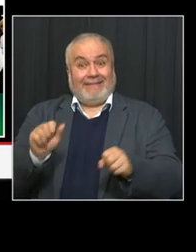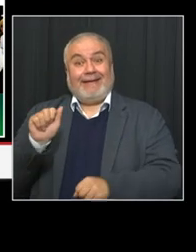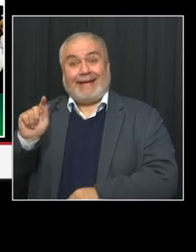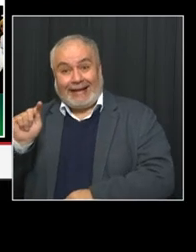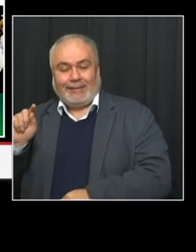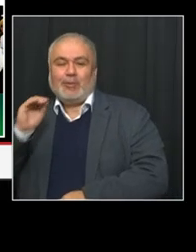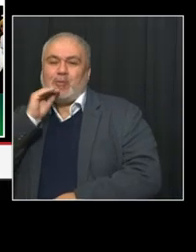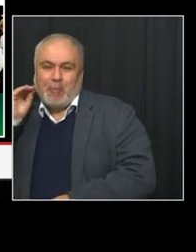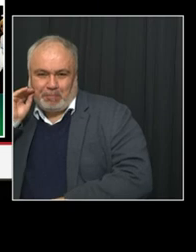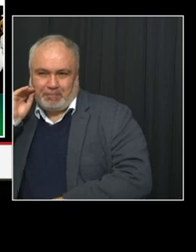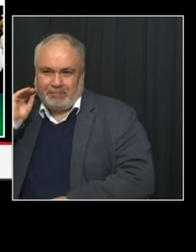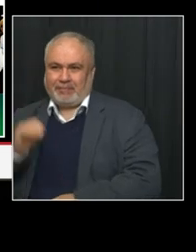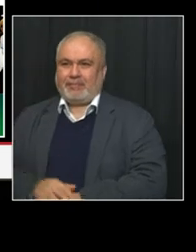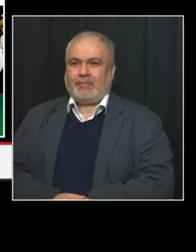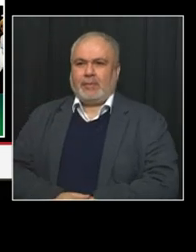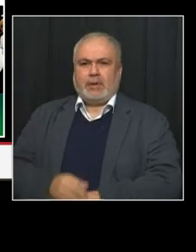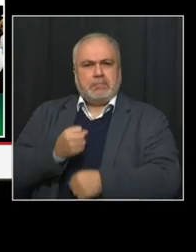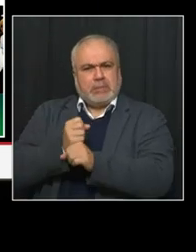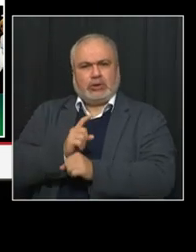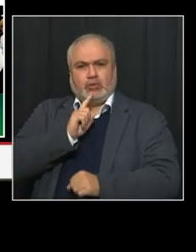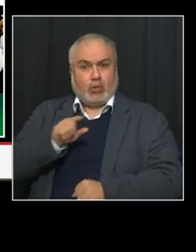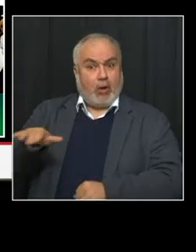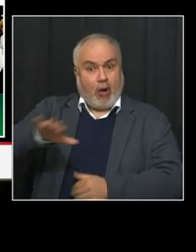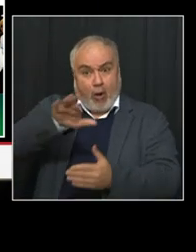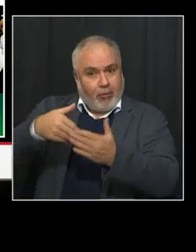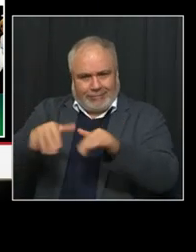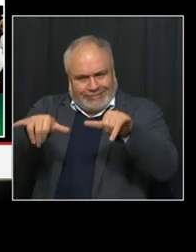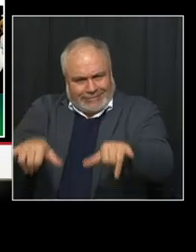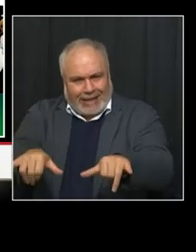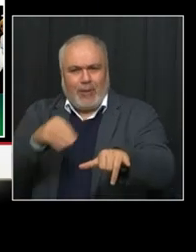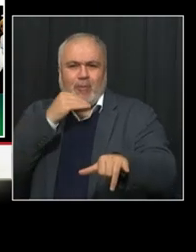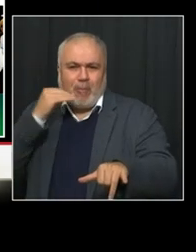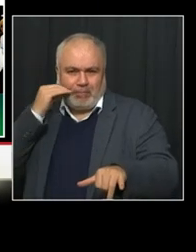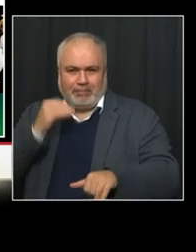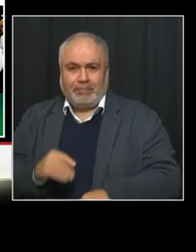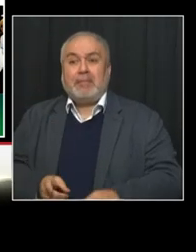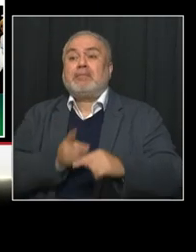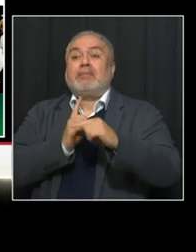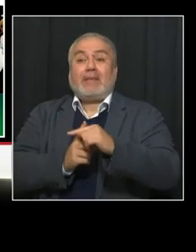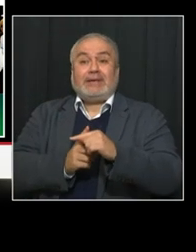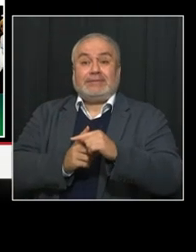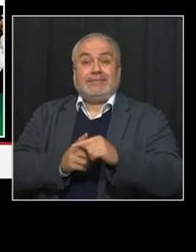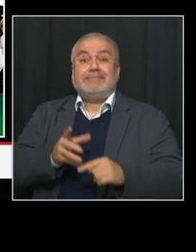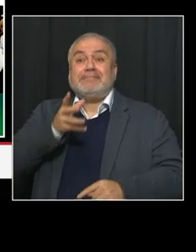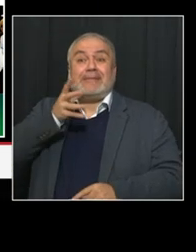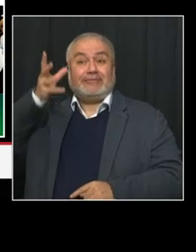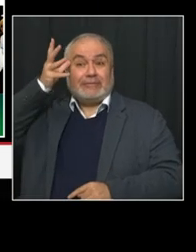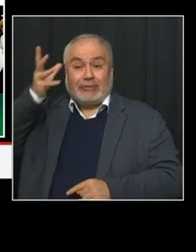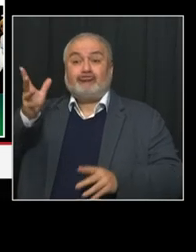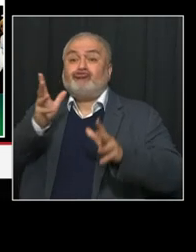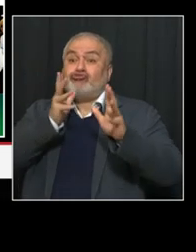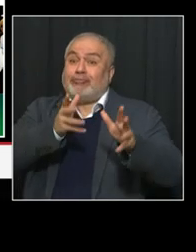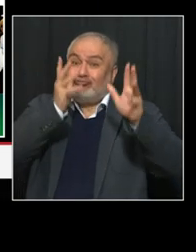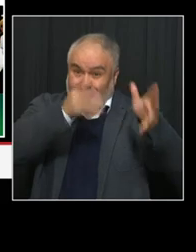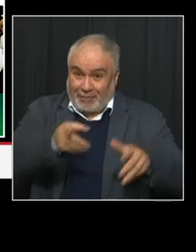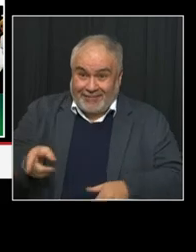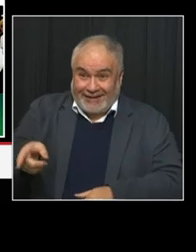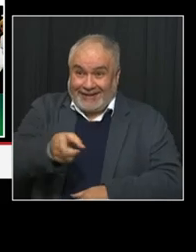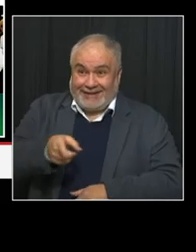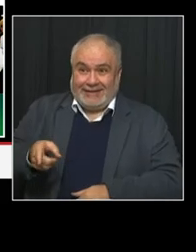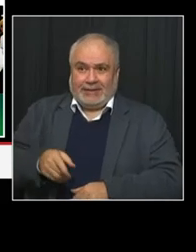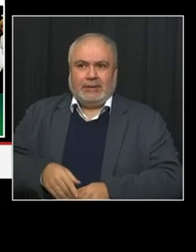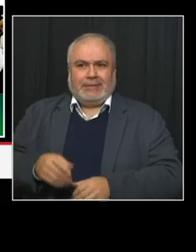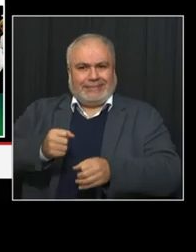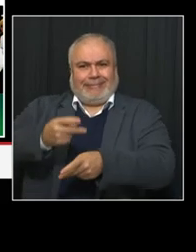place. We also created the Grandparent Caregiver Program, which provides support to grandparents who are raising their grandchildren.